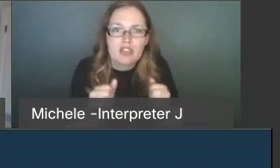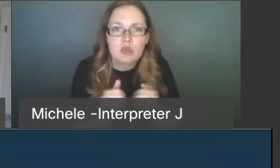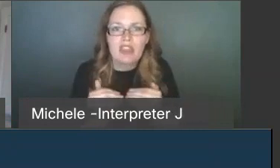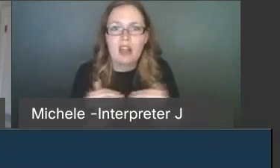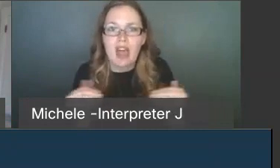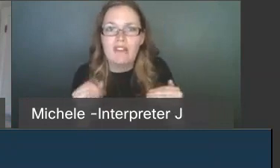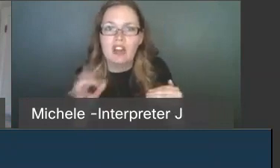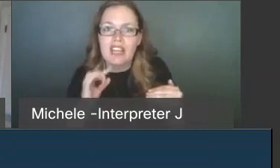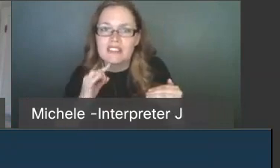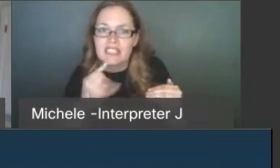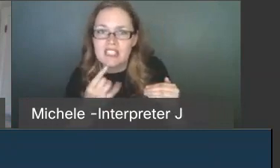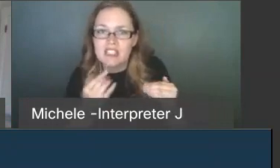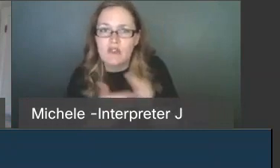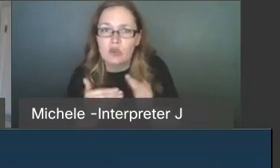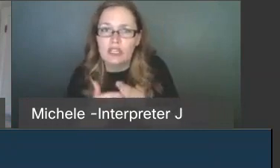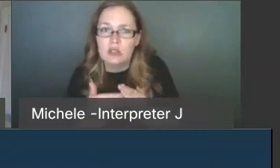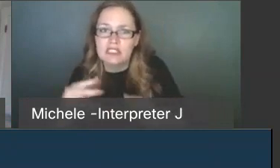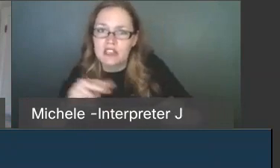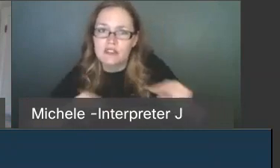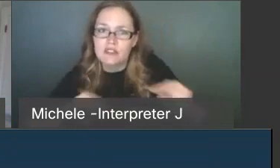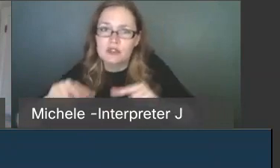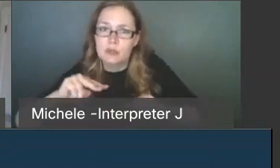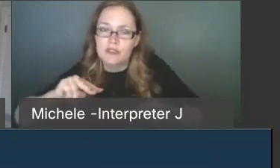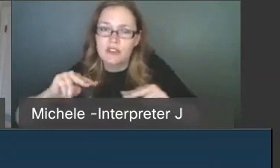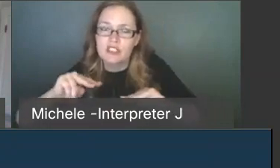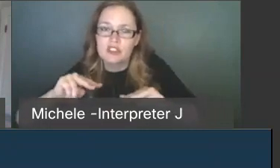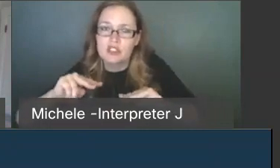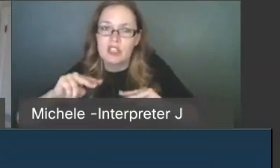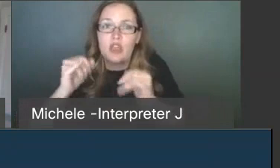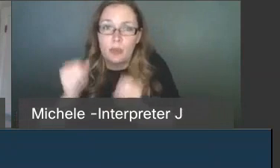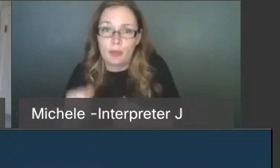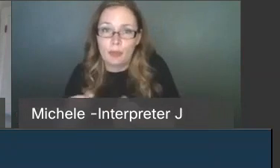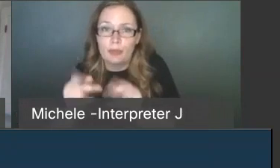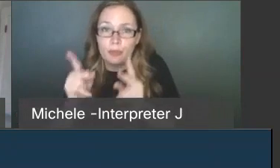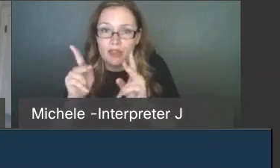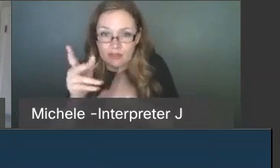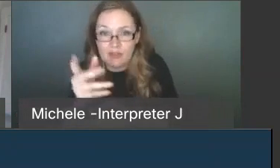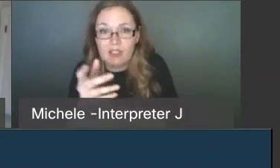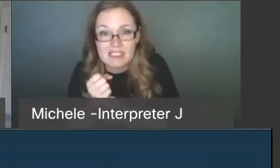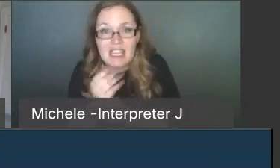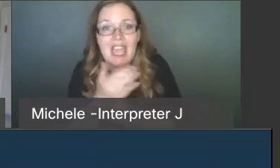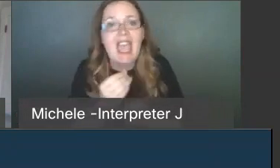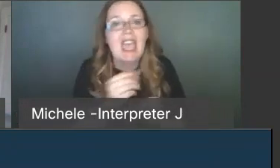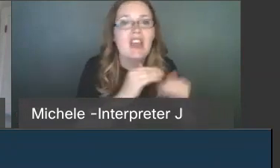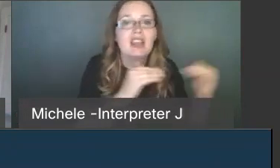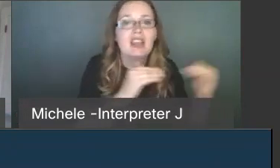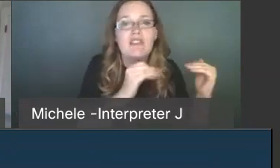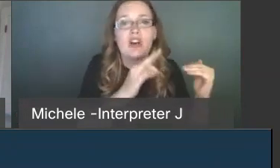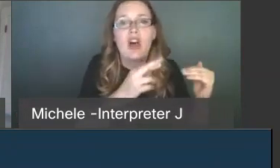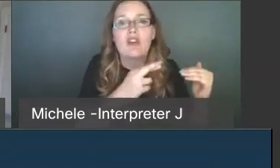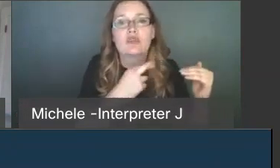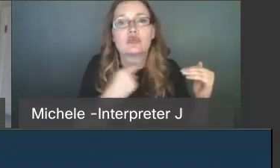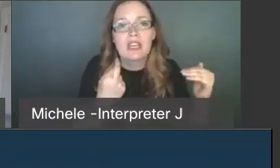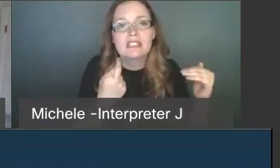intensity and frequency of supervision and services that an individual receives and the level of risk that they pose to public safety. So